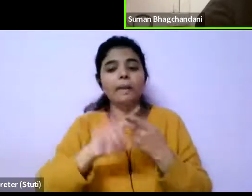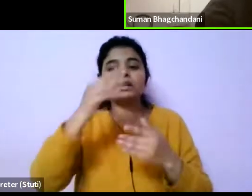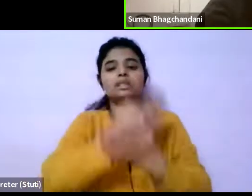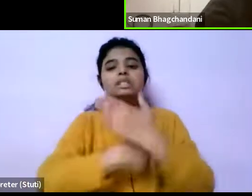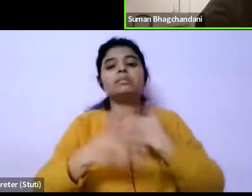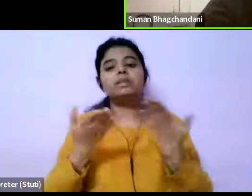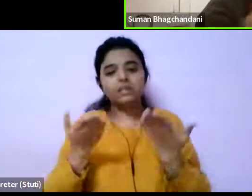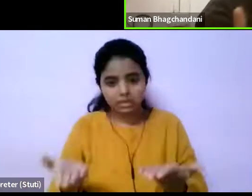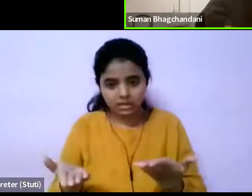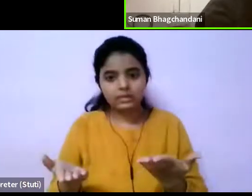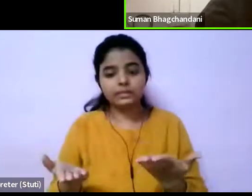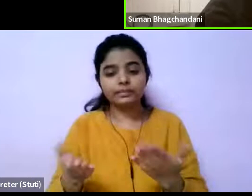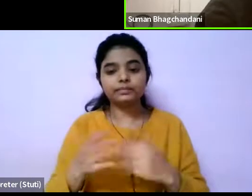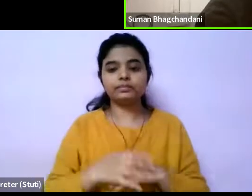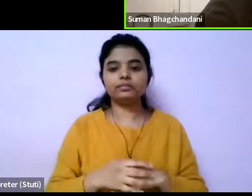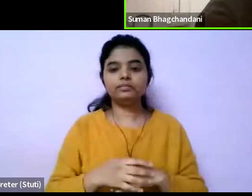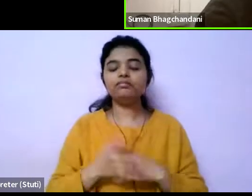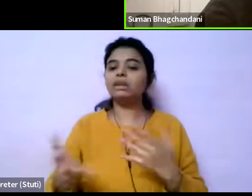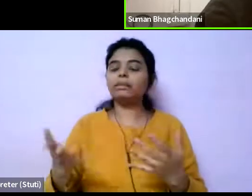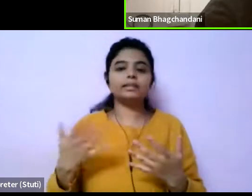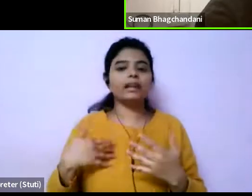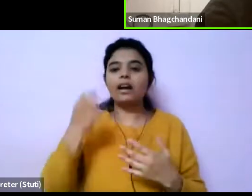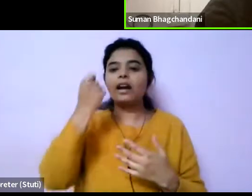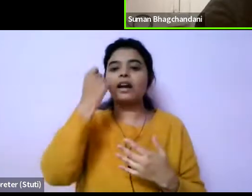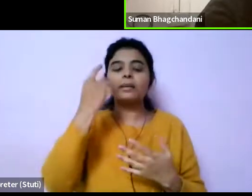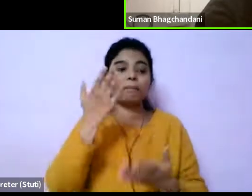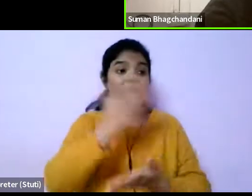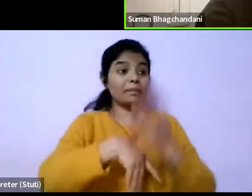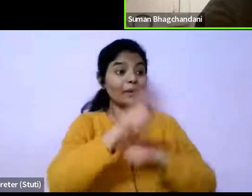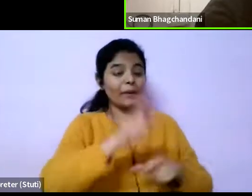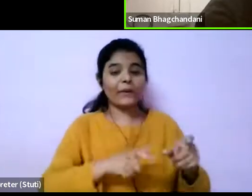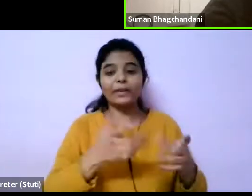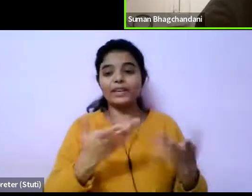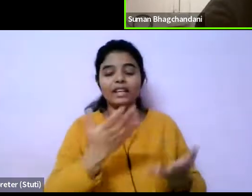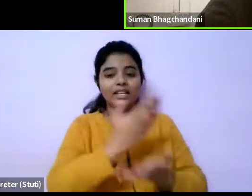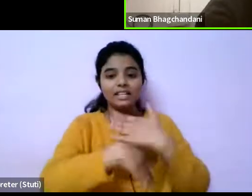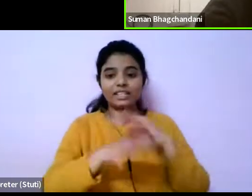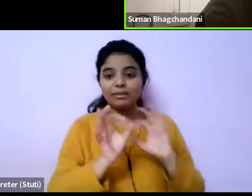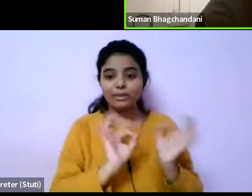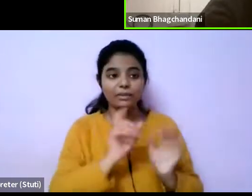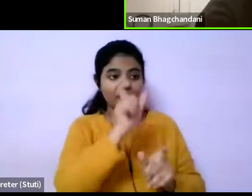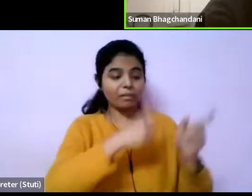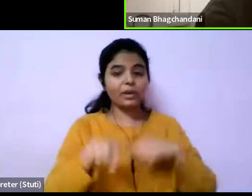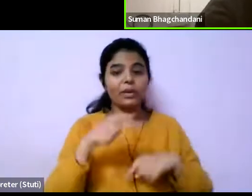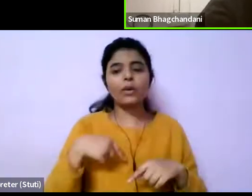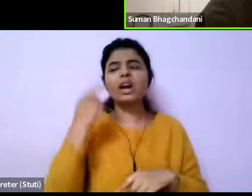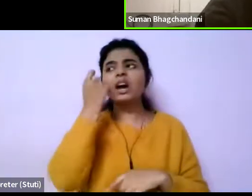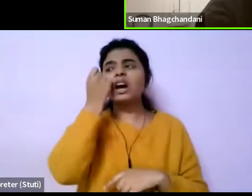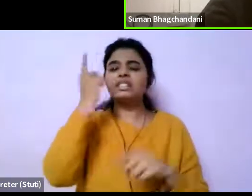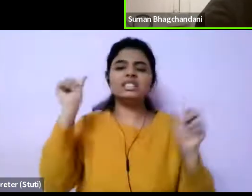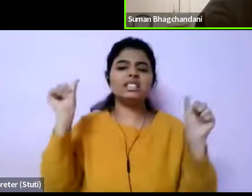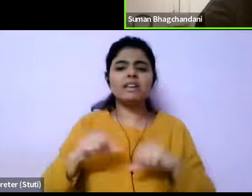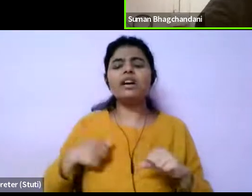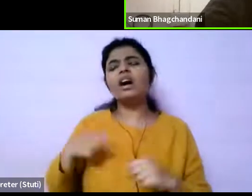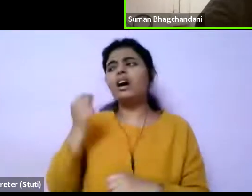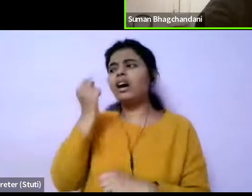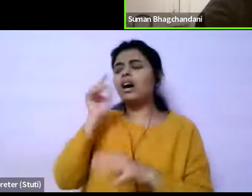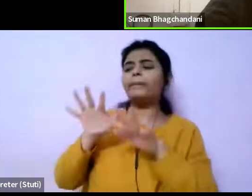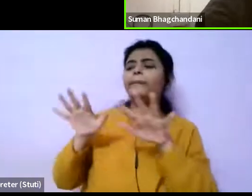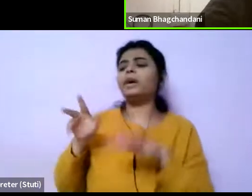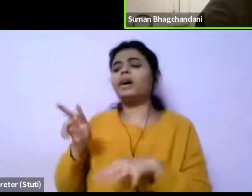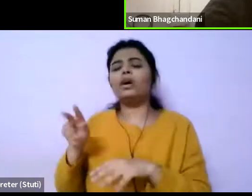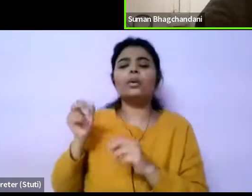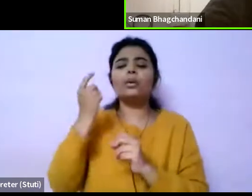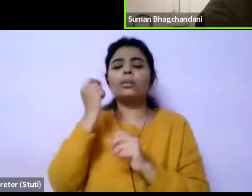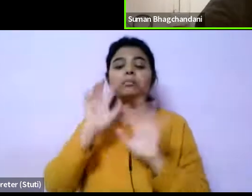still beyond comprehension for an able-bodied audience who only get a fraction of the unguarded, though choreographed